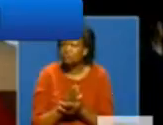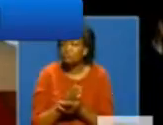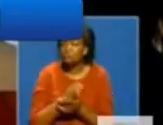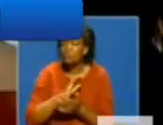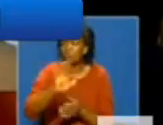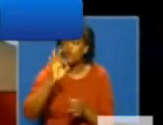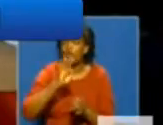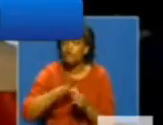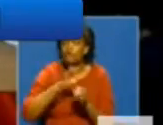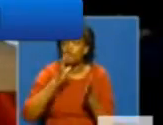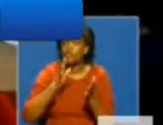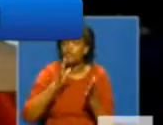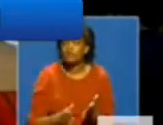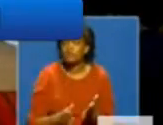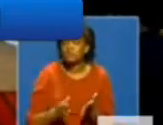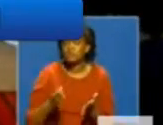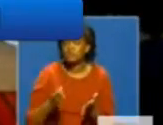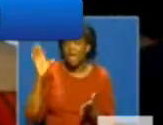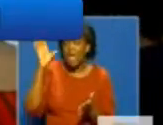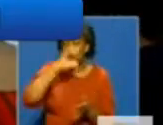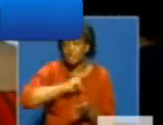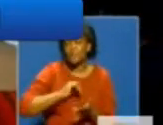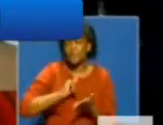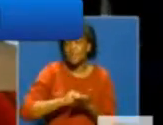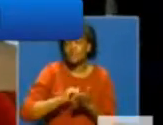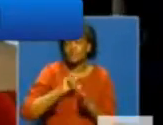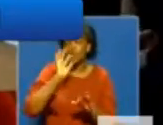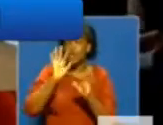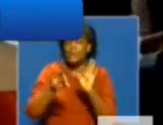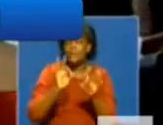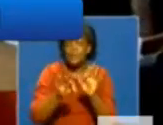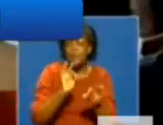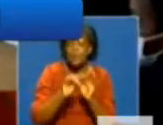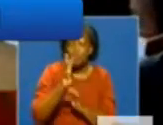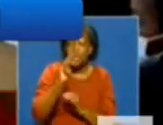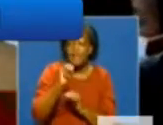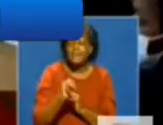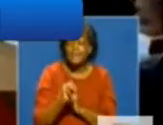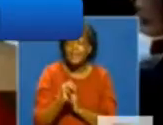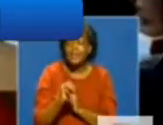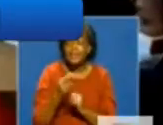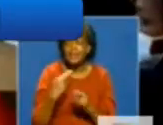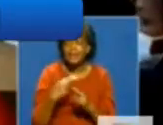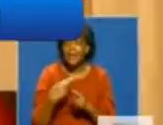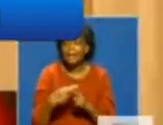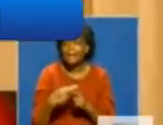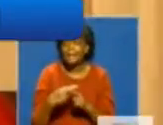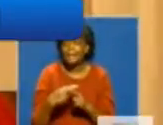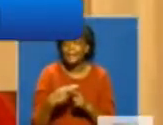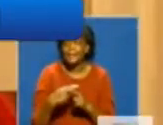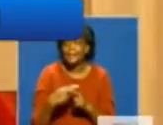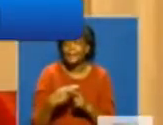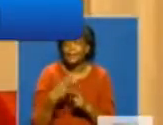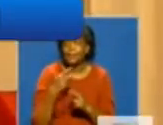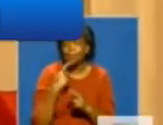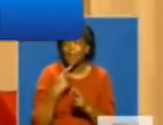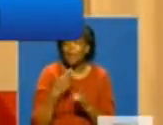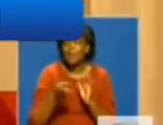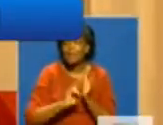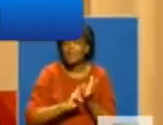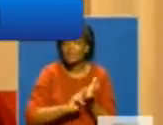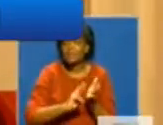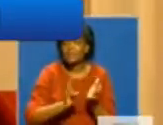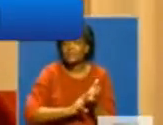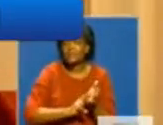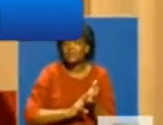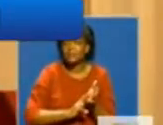I mean, supposing someone were to go and pick 1 million names who are on the register